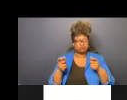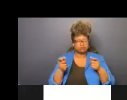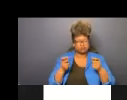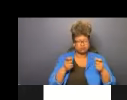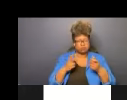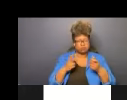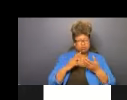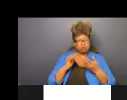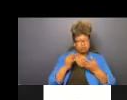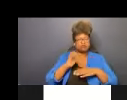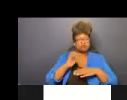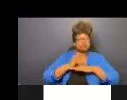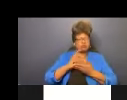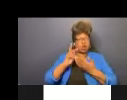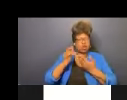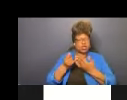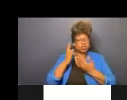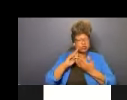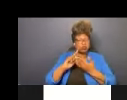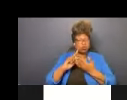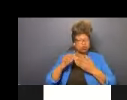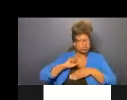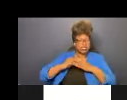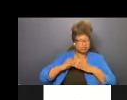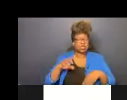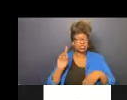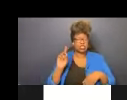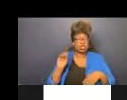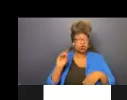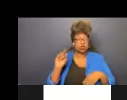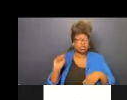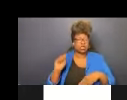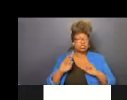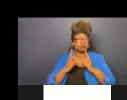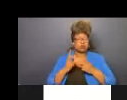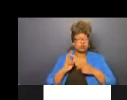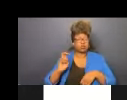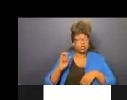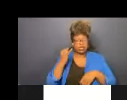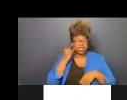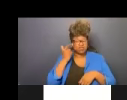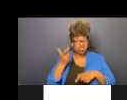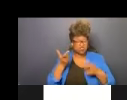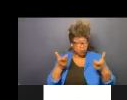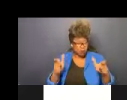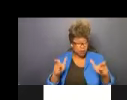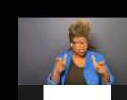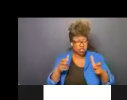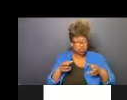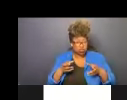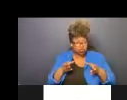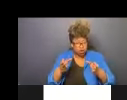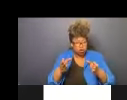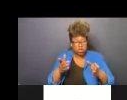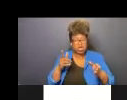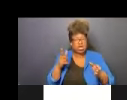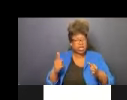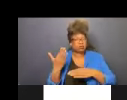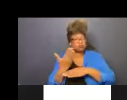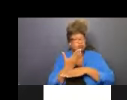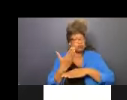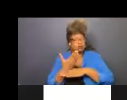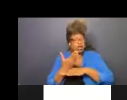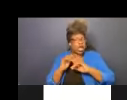for example, DOT, Department of Transportation, is redesigning a major road. How can we design it in a way that addresses